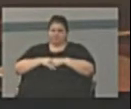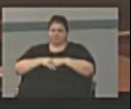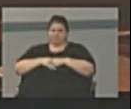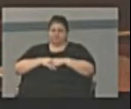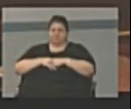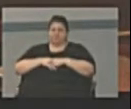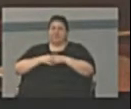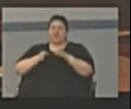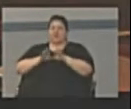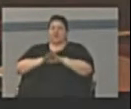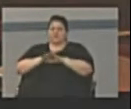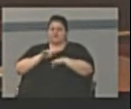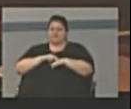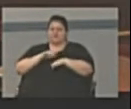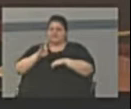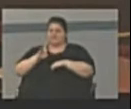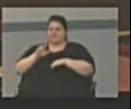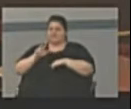close the general public hearing at